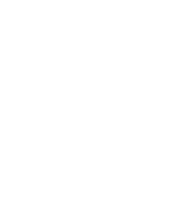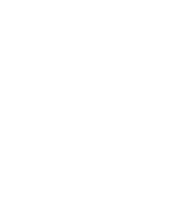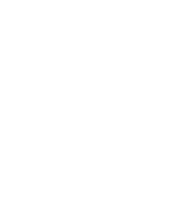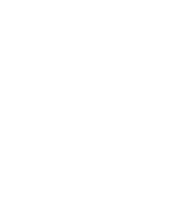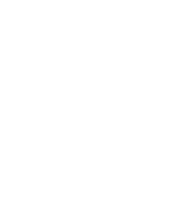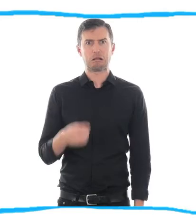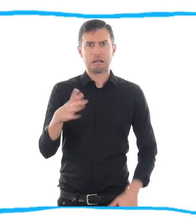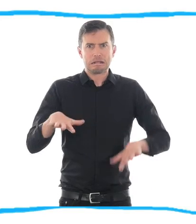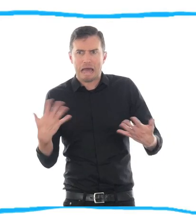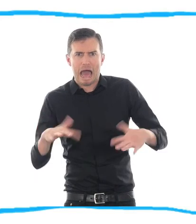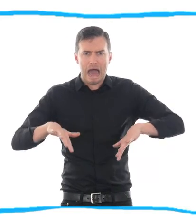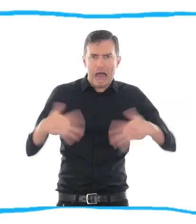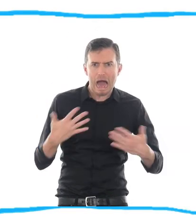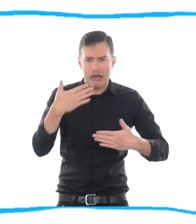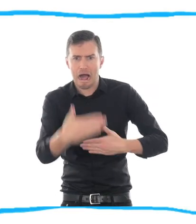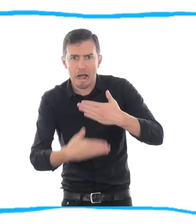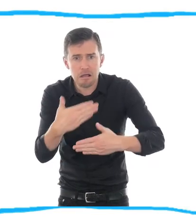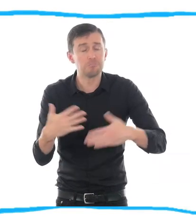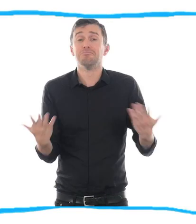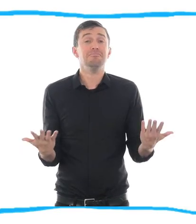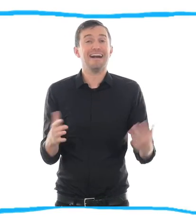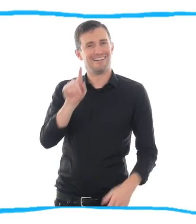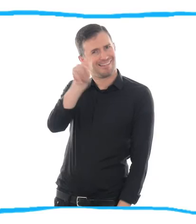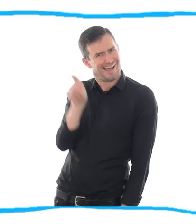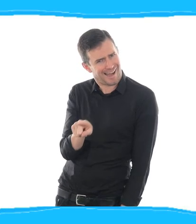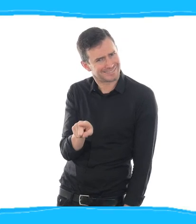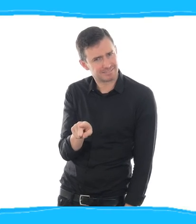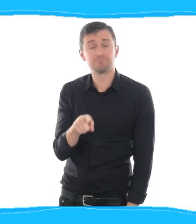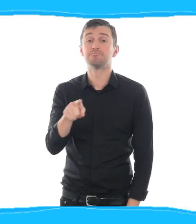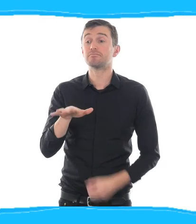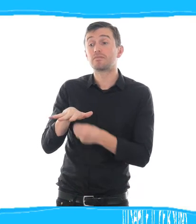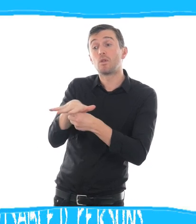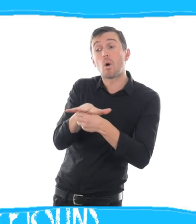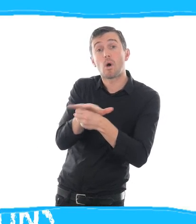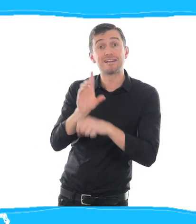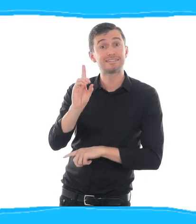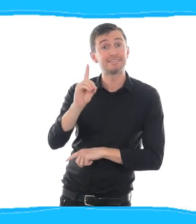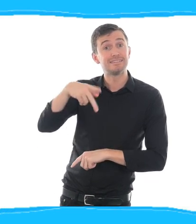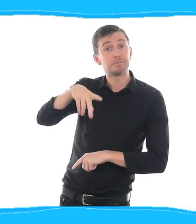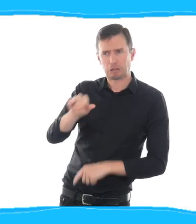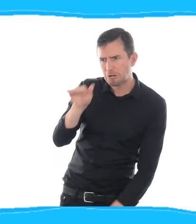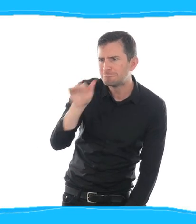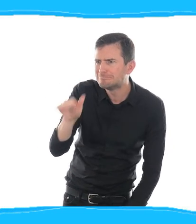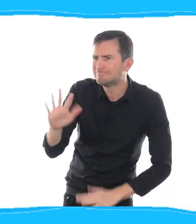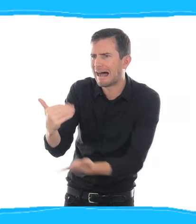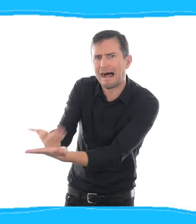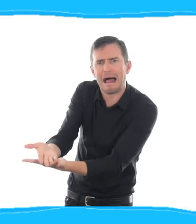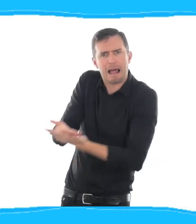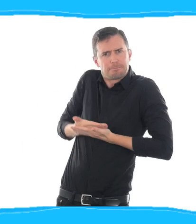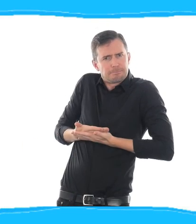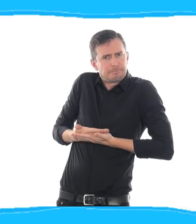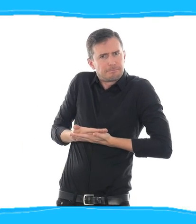bacteria. If you're not sure where to start, just ask. Your local disabled persons organizations will likely